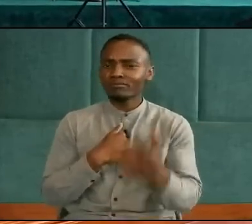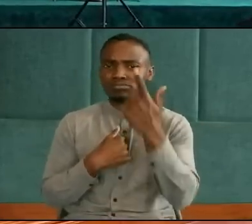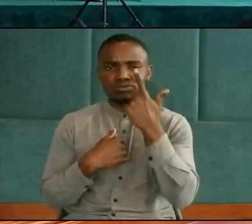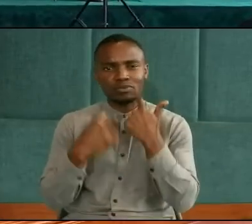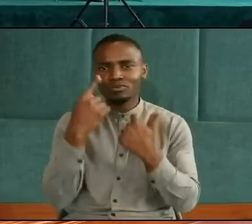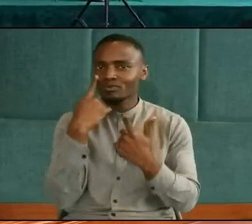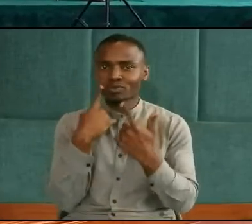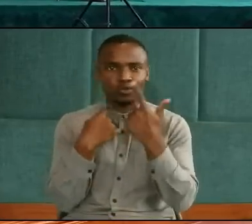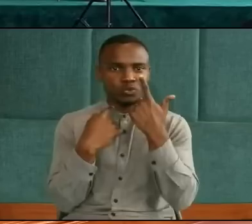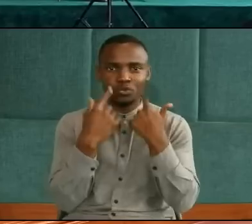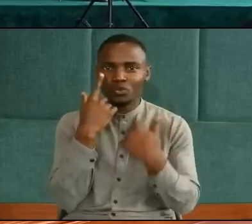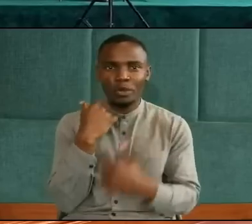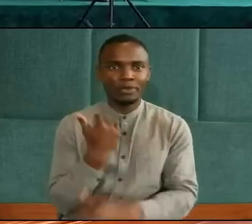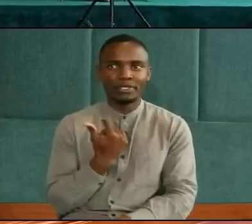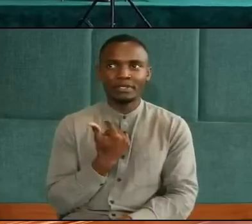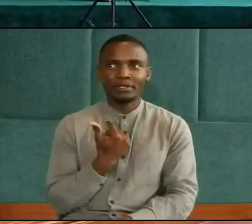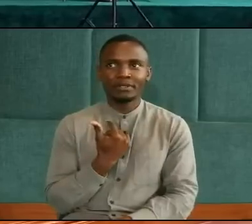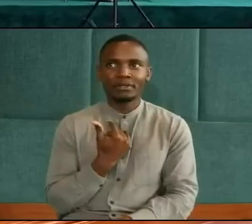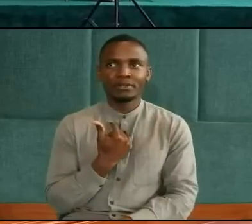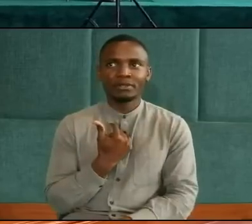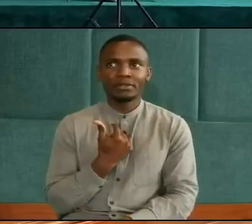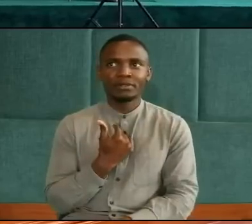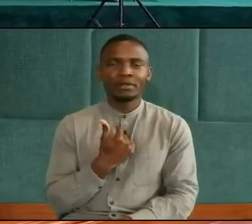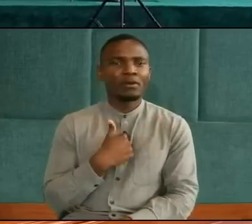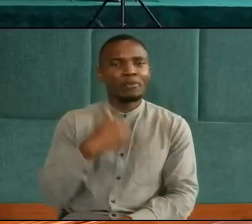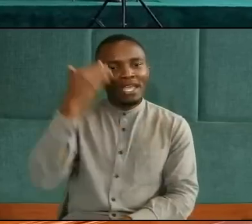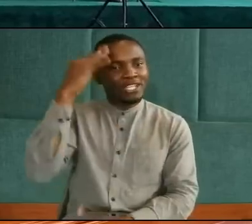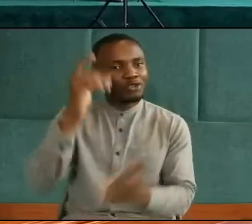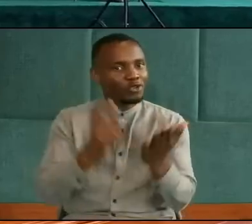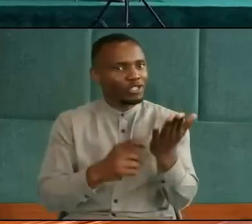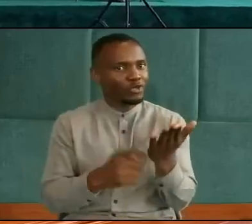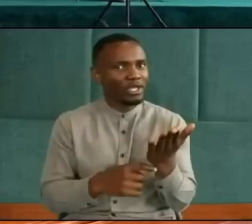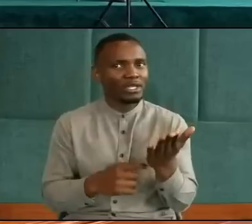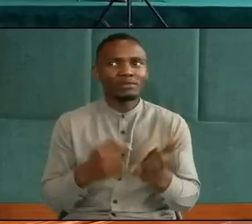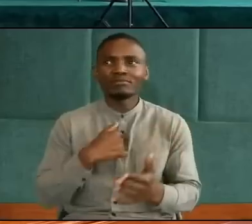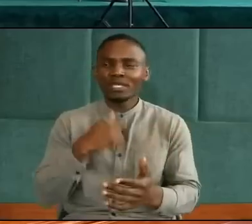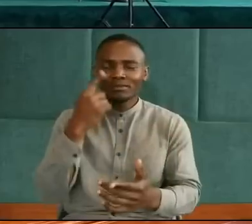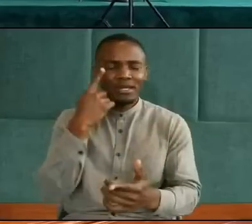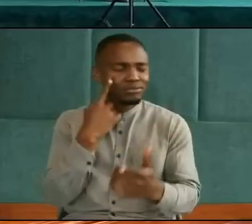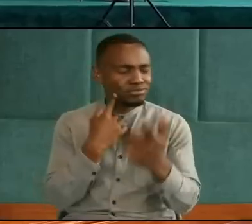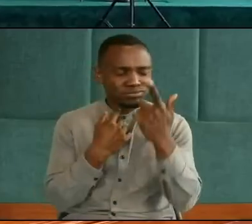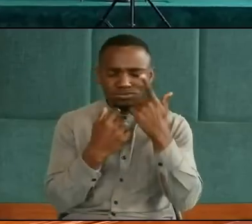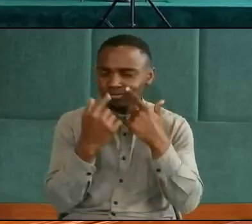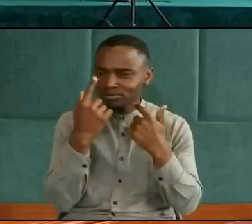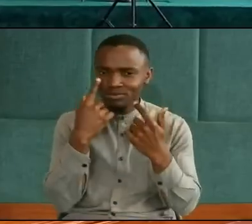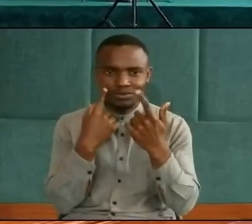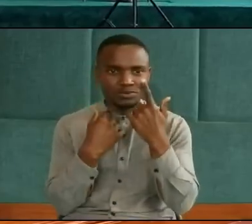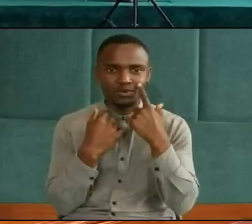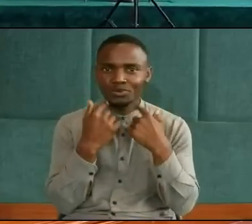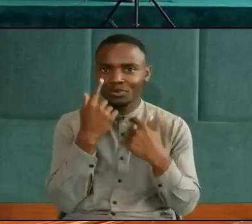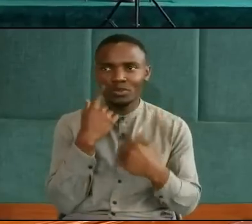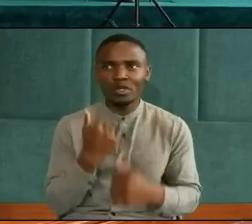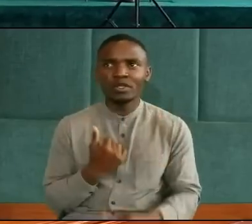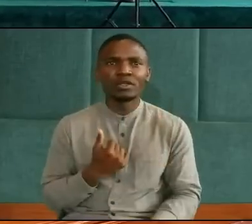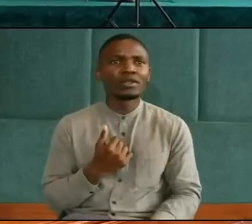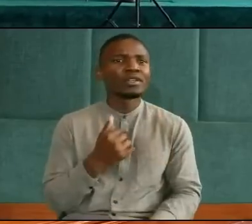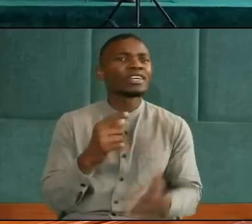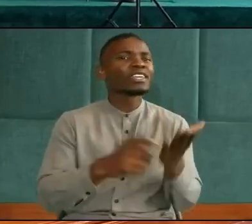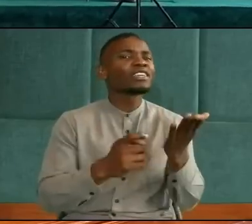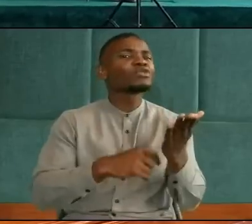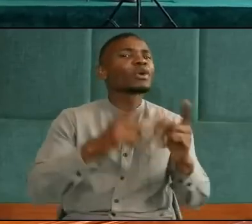and wept. I don't know how you say that in Swahili. I bawl. You say bawl here? No, what do you say?